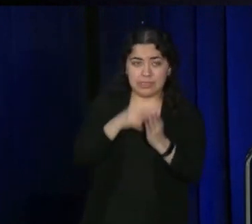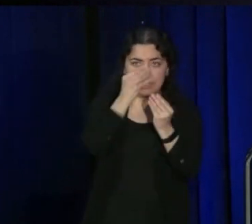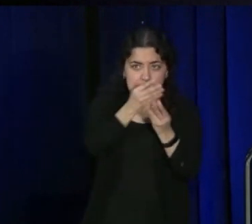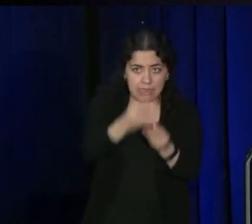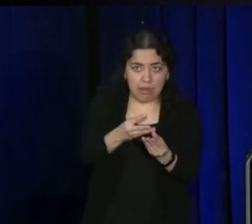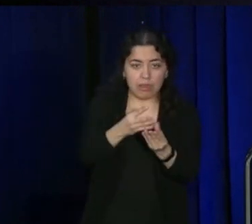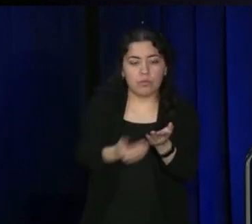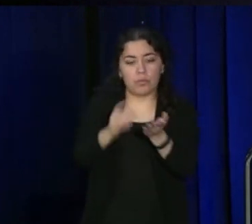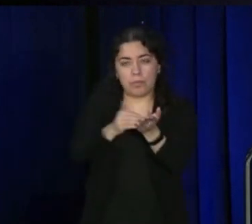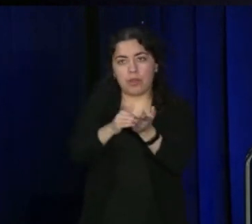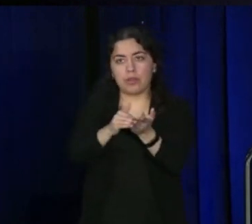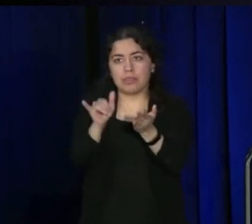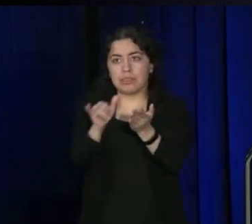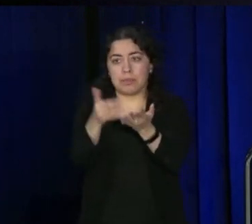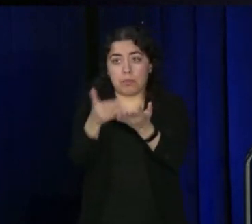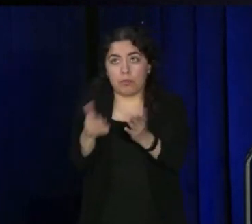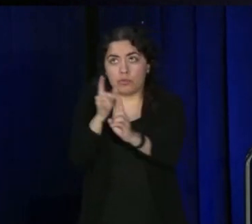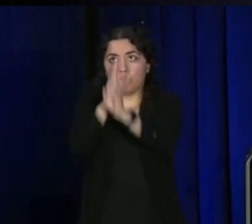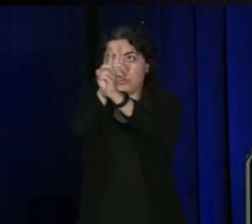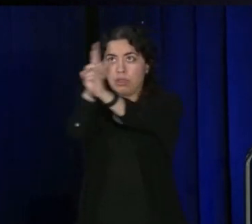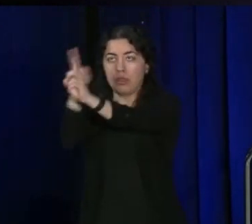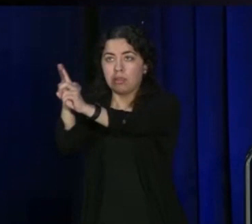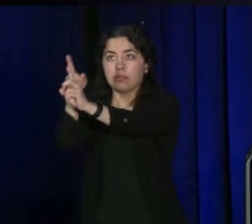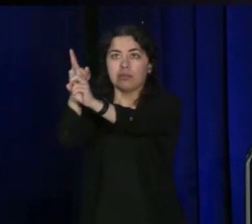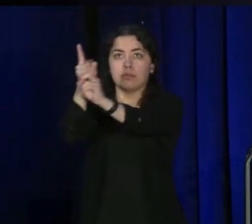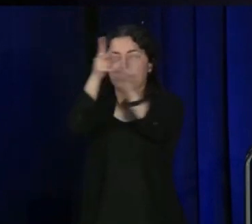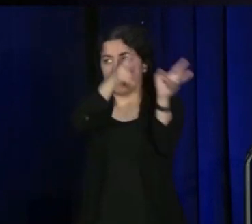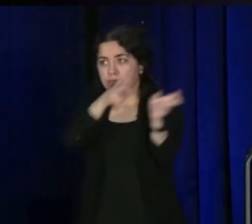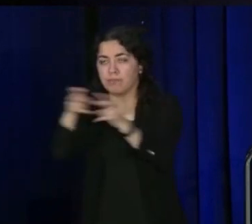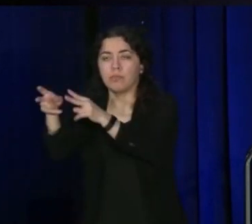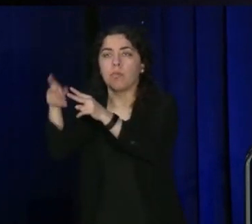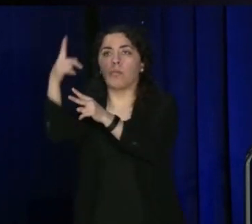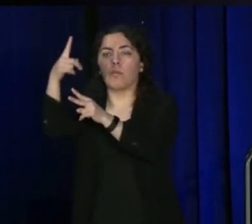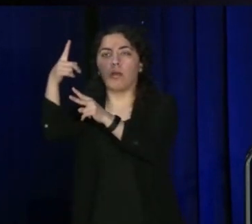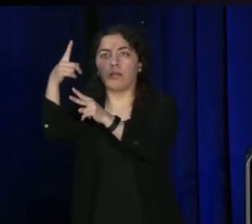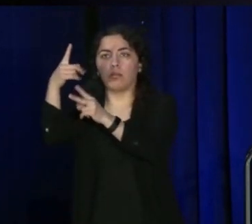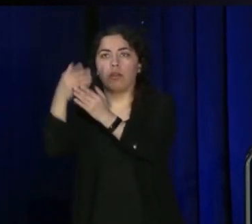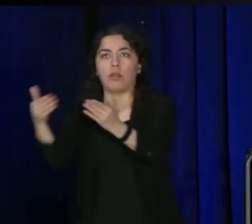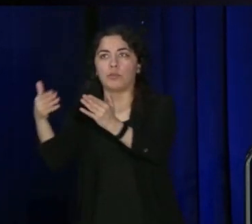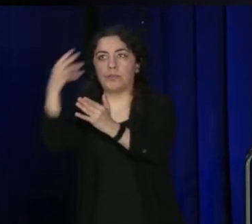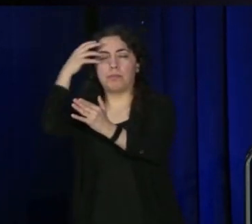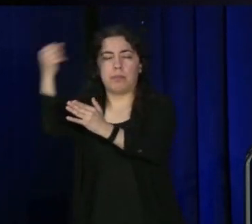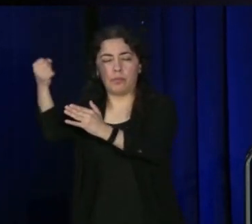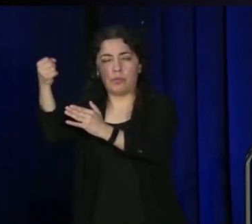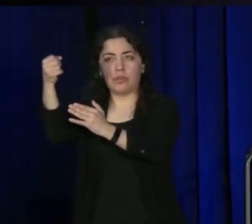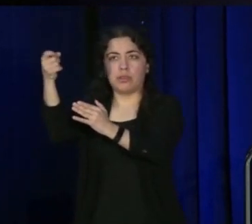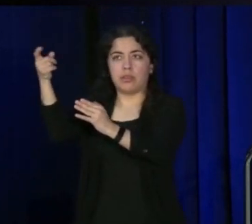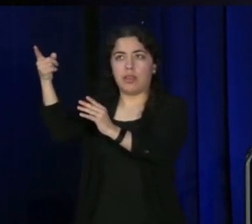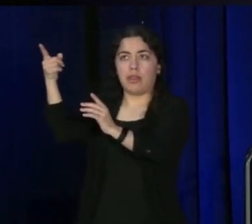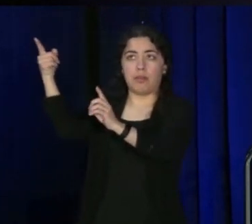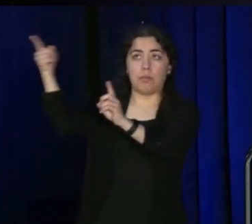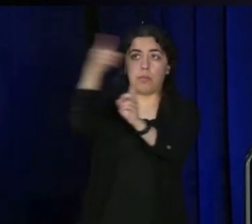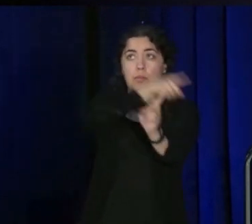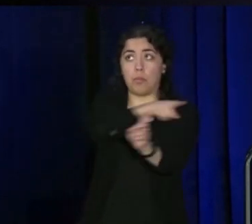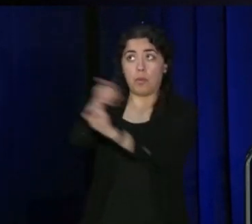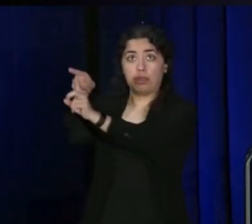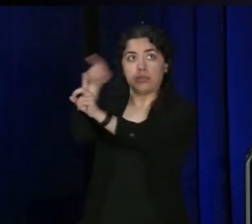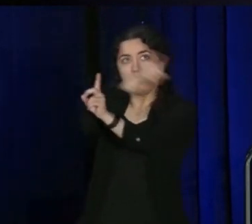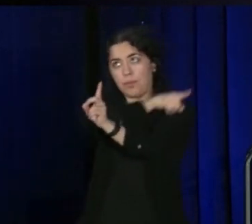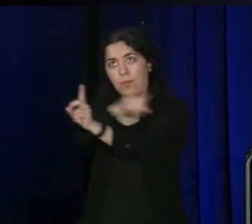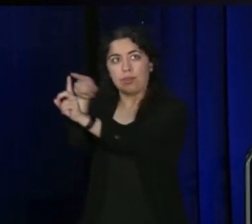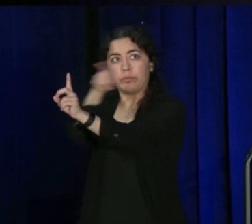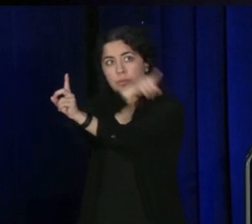times of the same object, so store it in one single object memory and point to it instead of replicating it over and over again and taking up a lot of memory in your